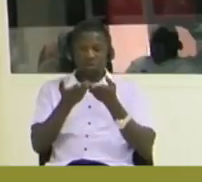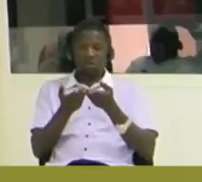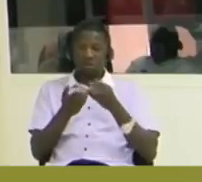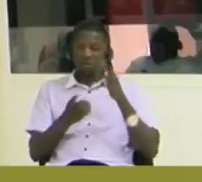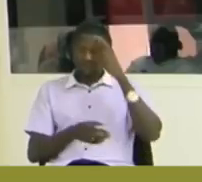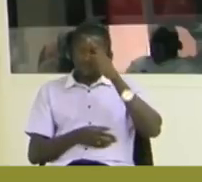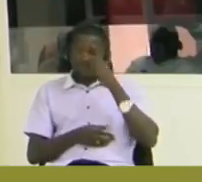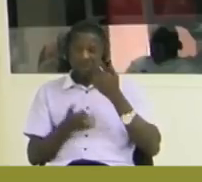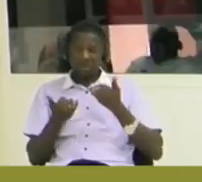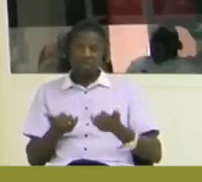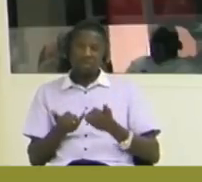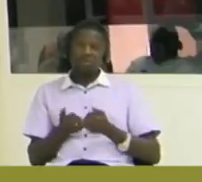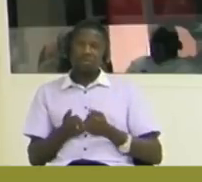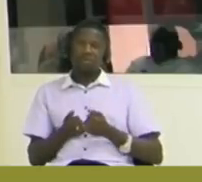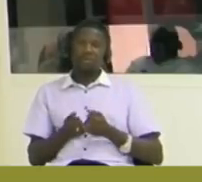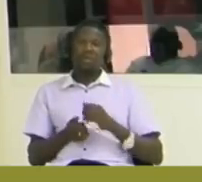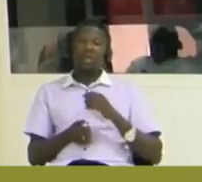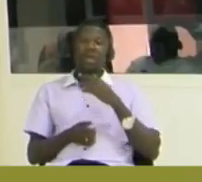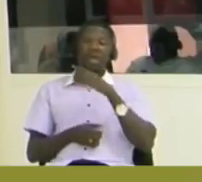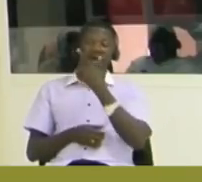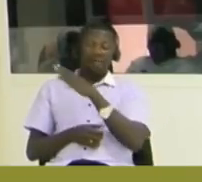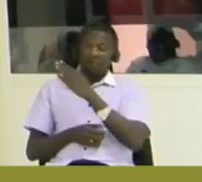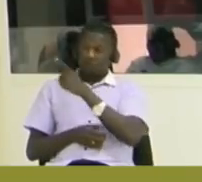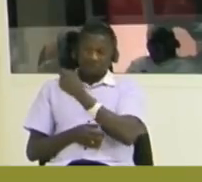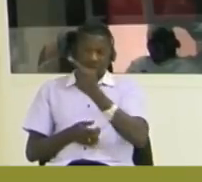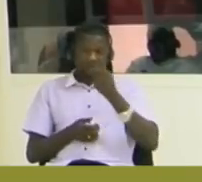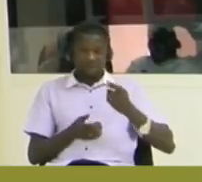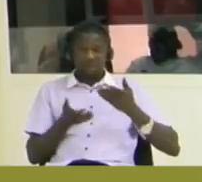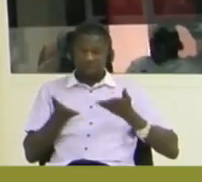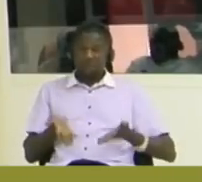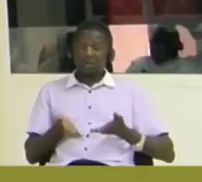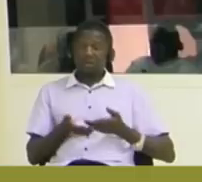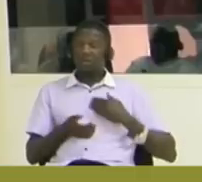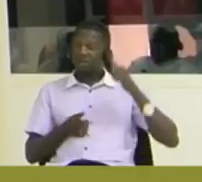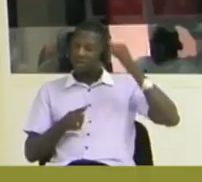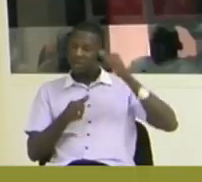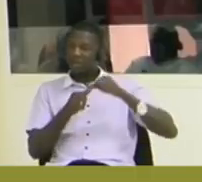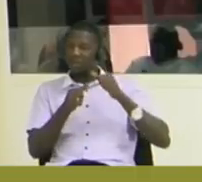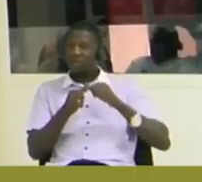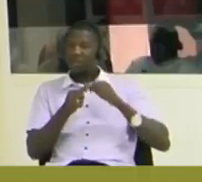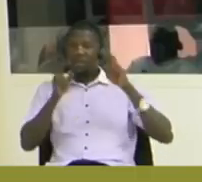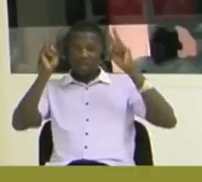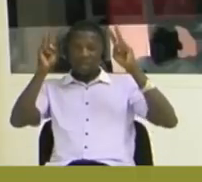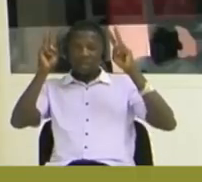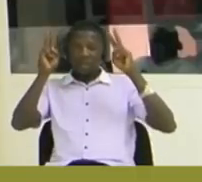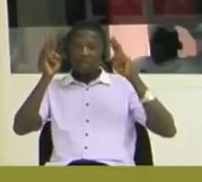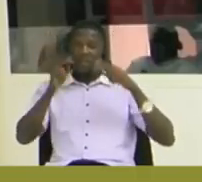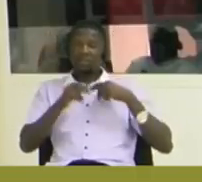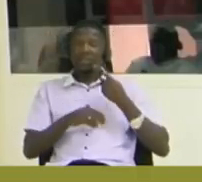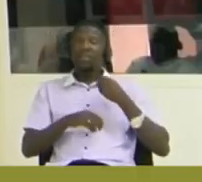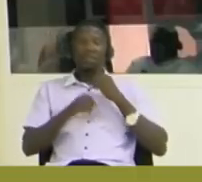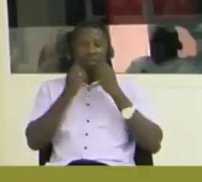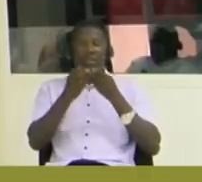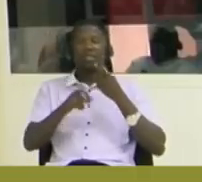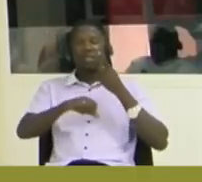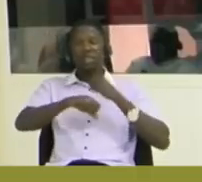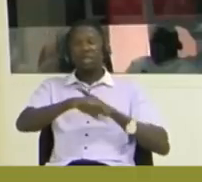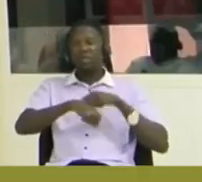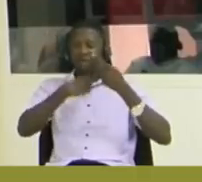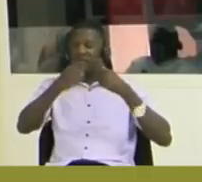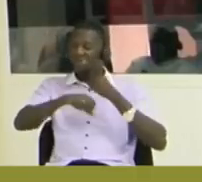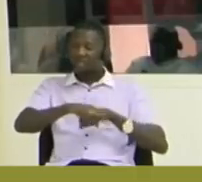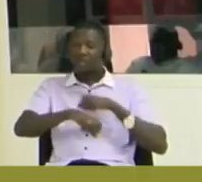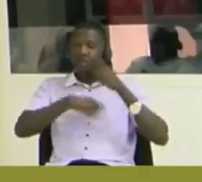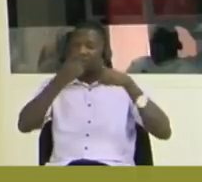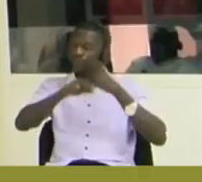now. Everyone here can recall Yahya Jammeh saying time after time after time that he has no